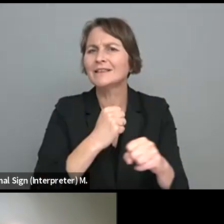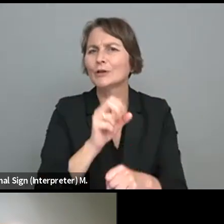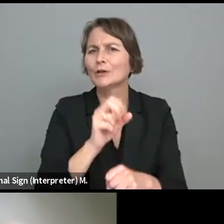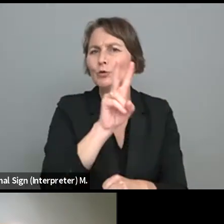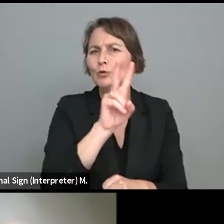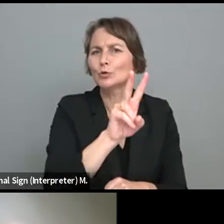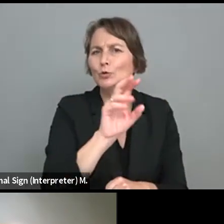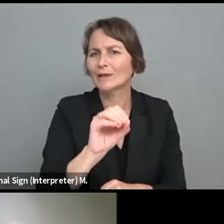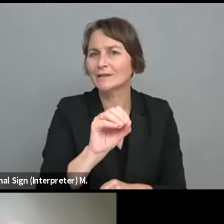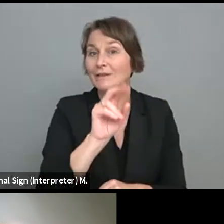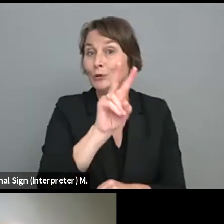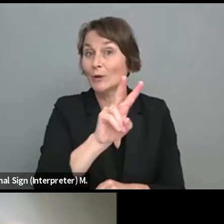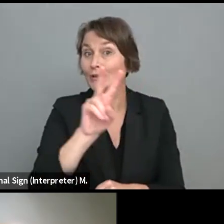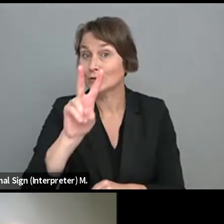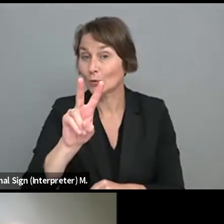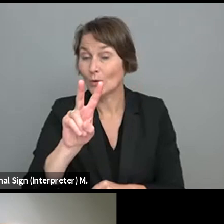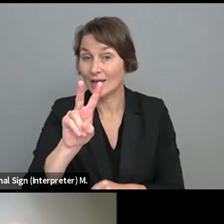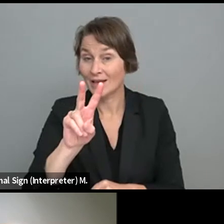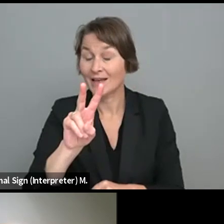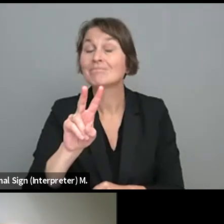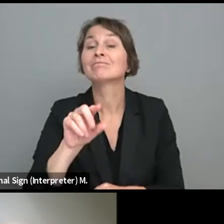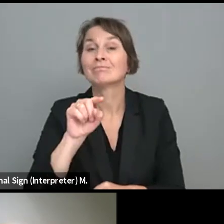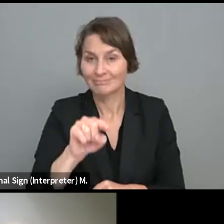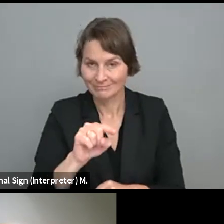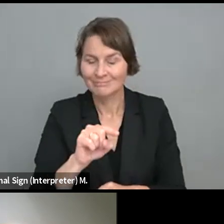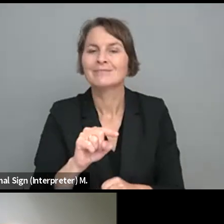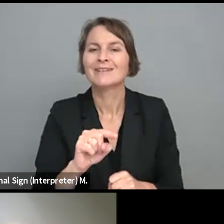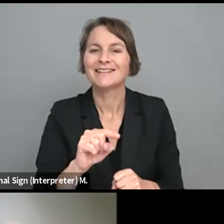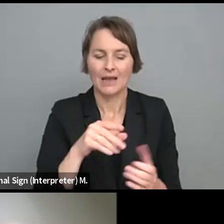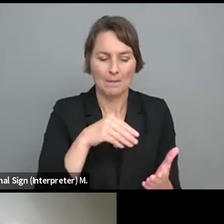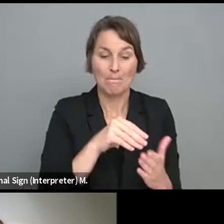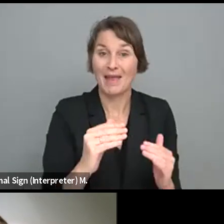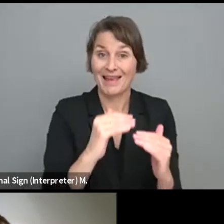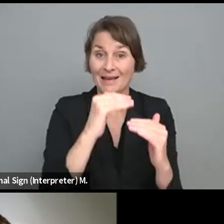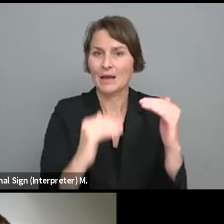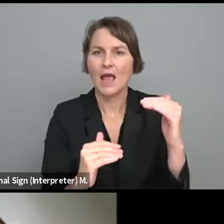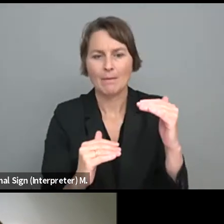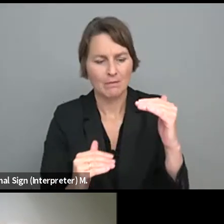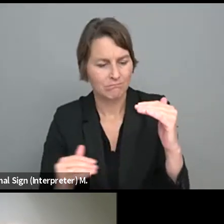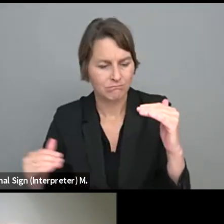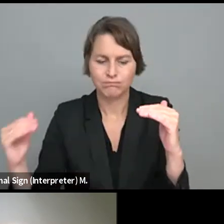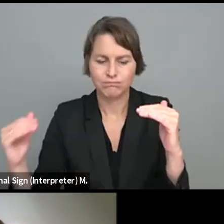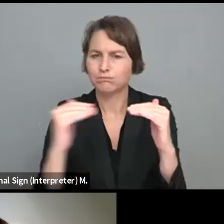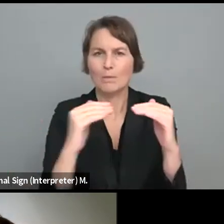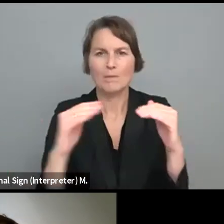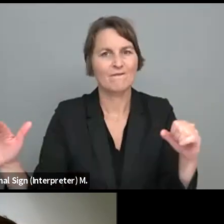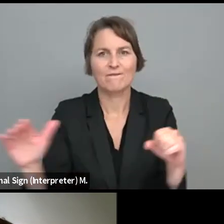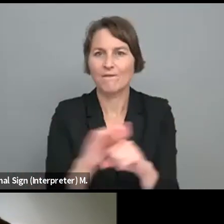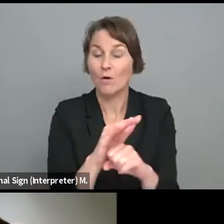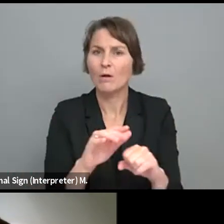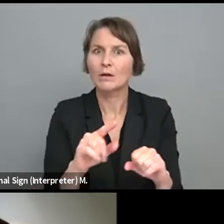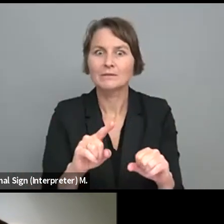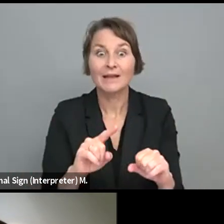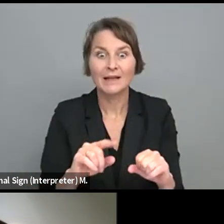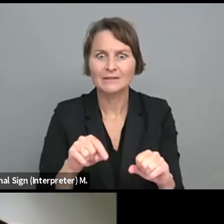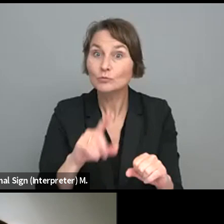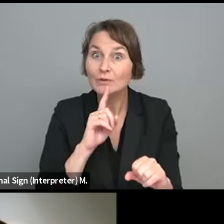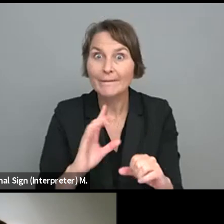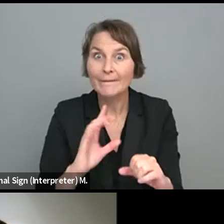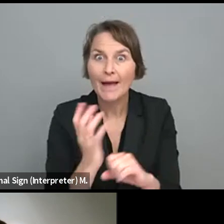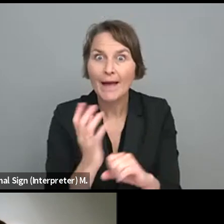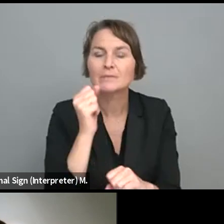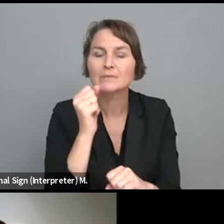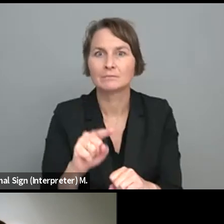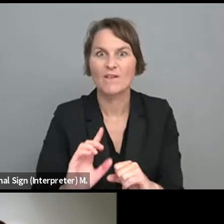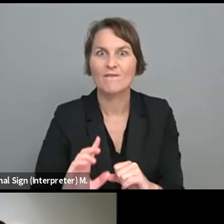achieve this would be the first country to do it decisively. What would you say to political leaders who are still not